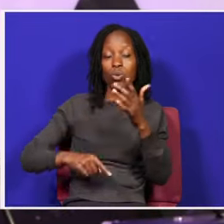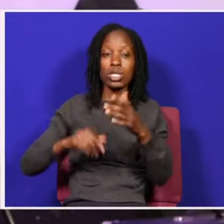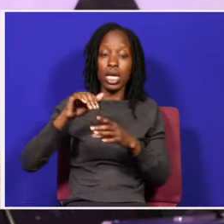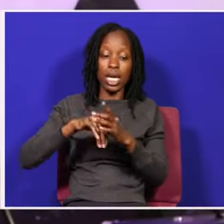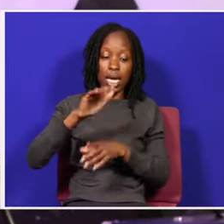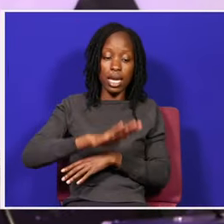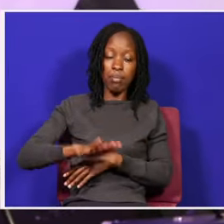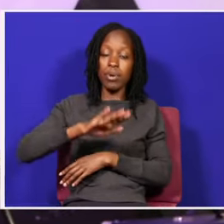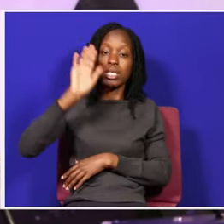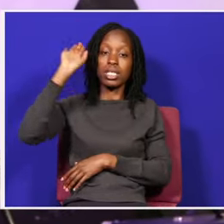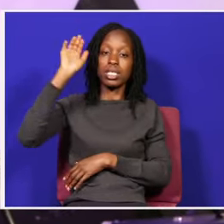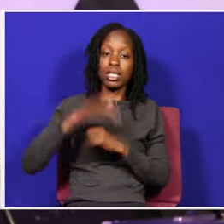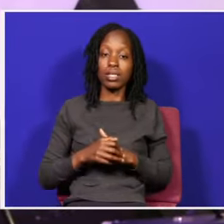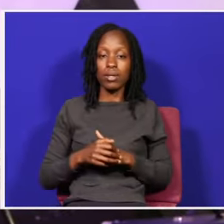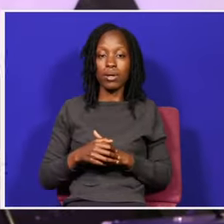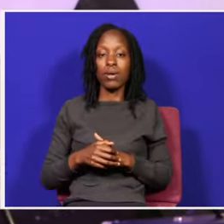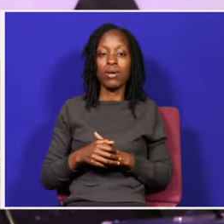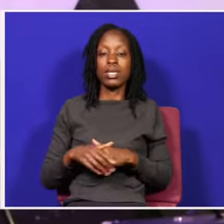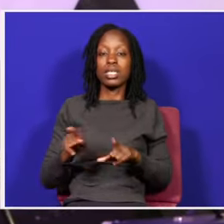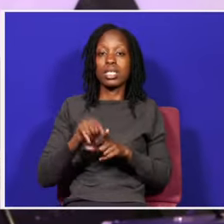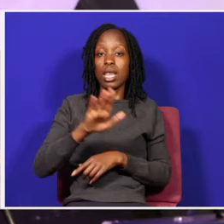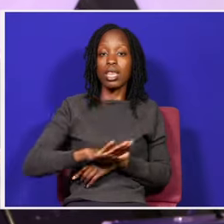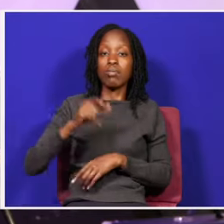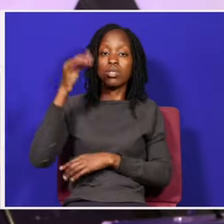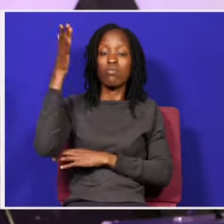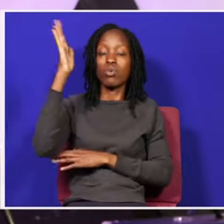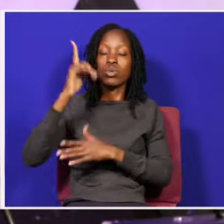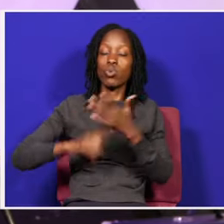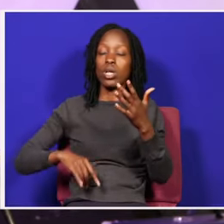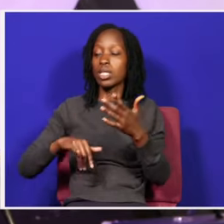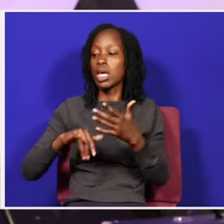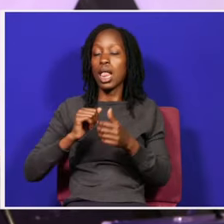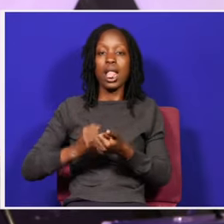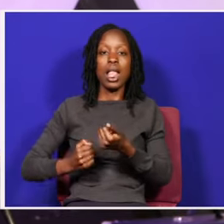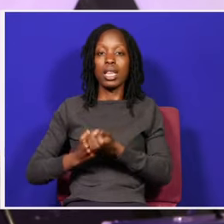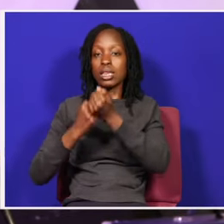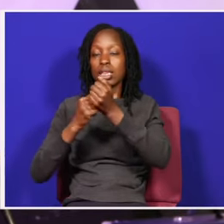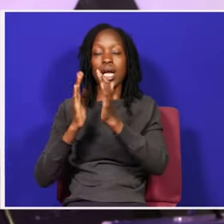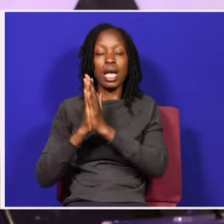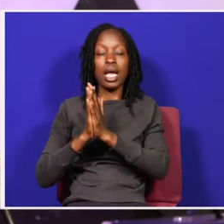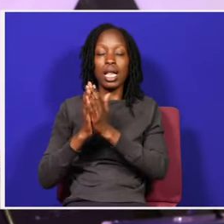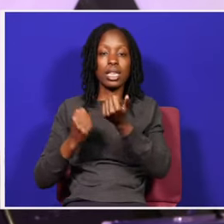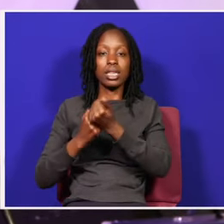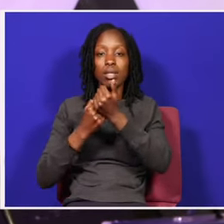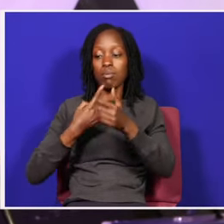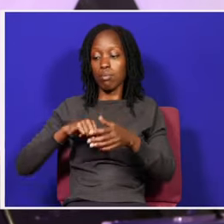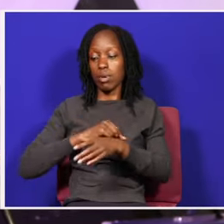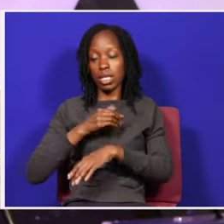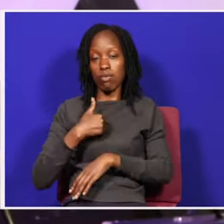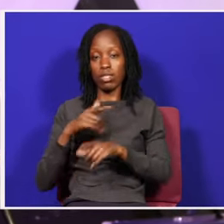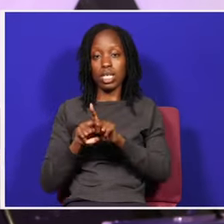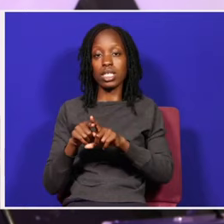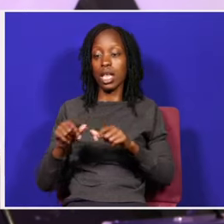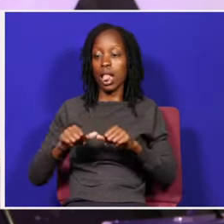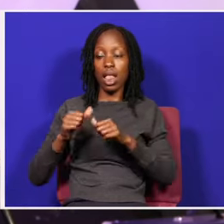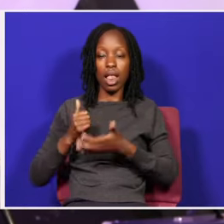His presence. And the presence of God is what has sustained us. The presence of God is what has kept us and has kept